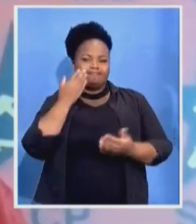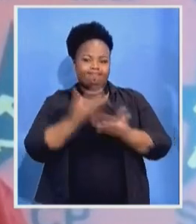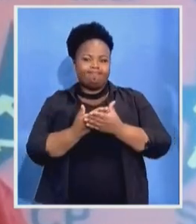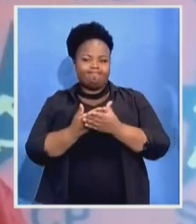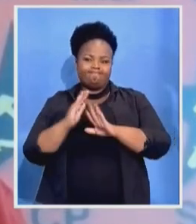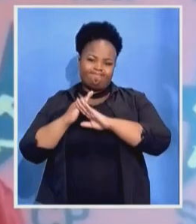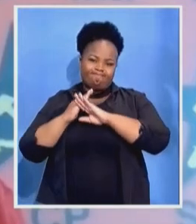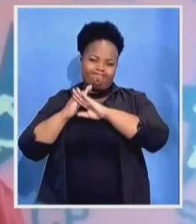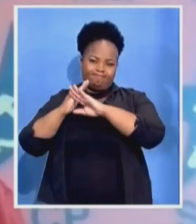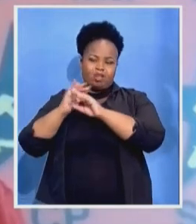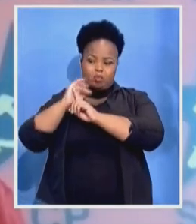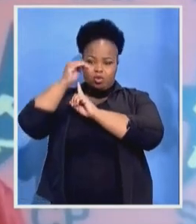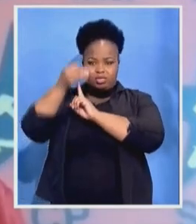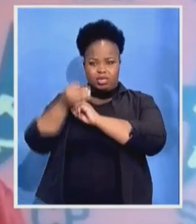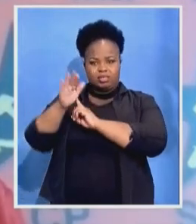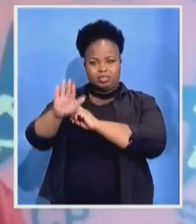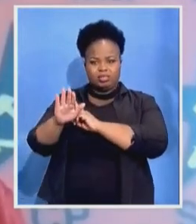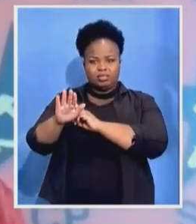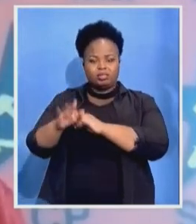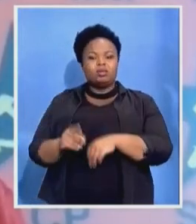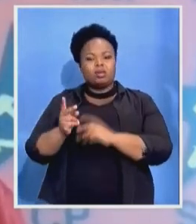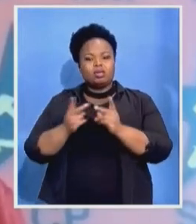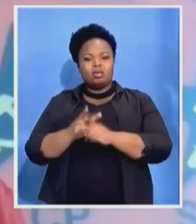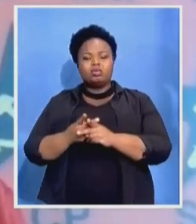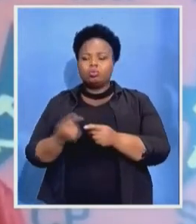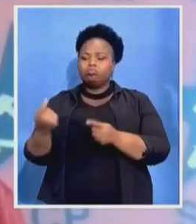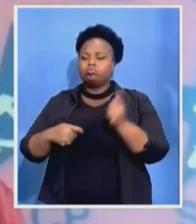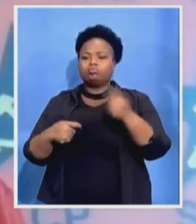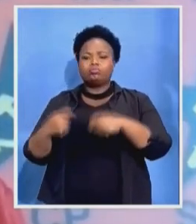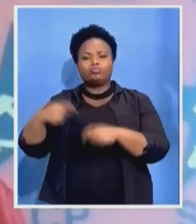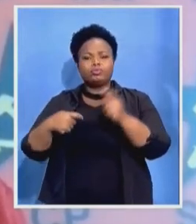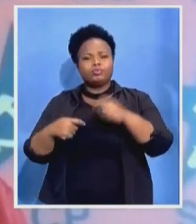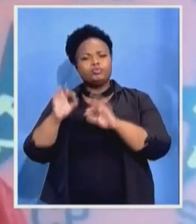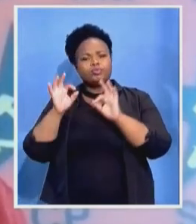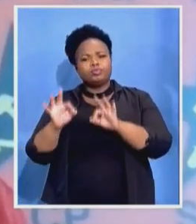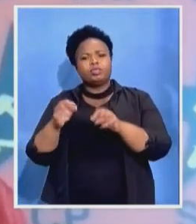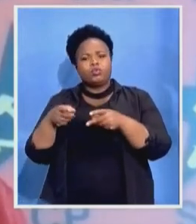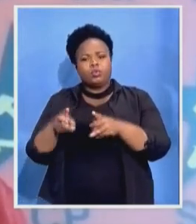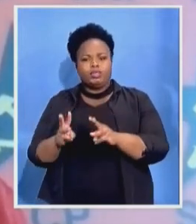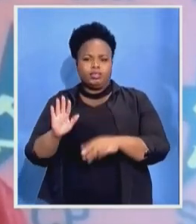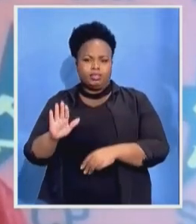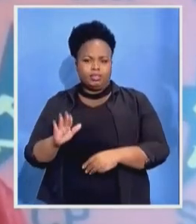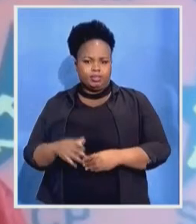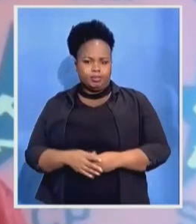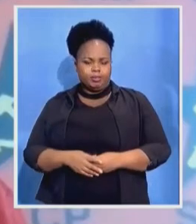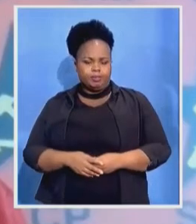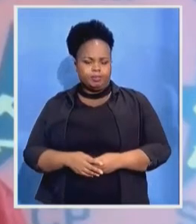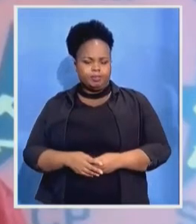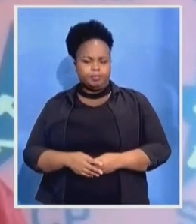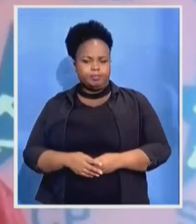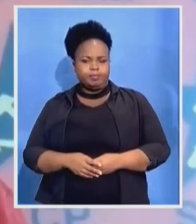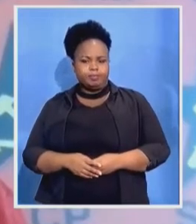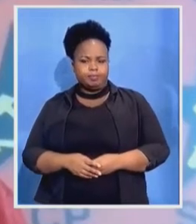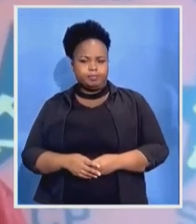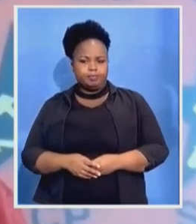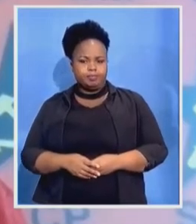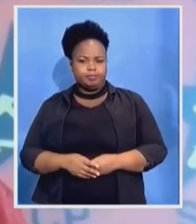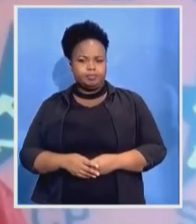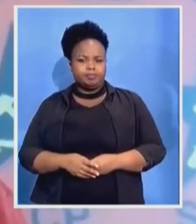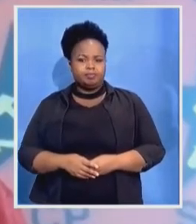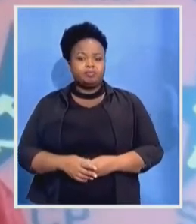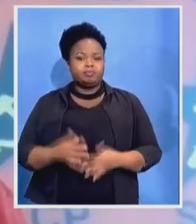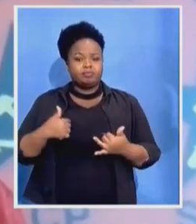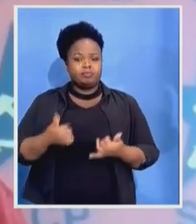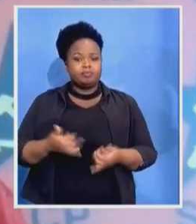legitimate fundraising and fundraising for legitimate causes. I will ask Comrade Soli